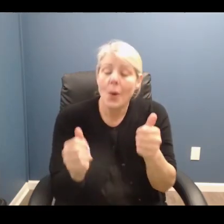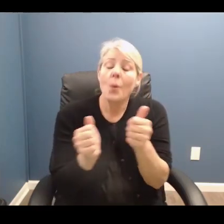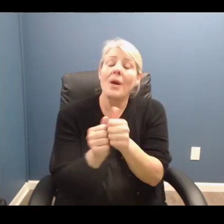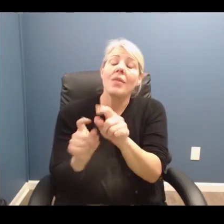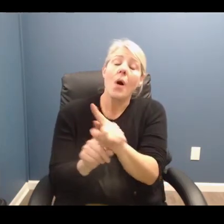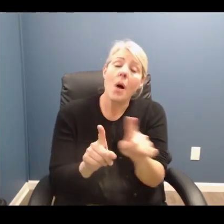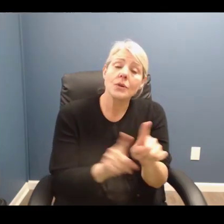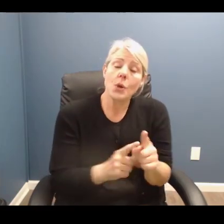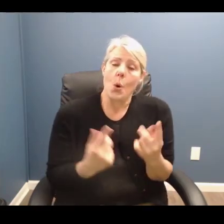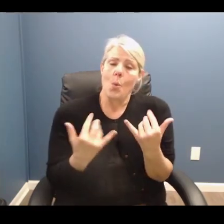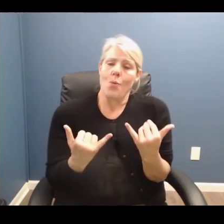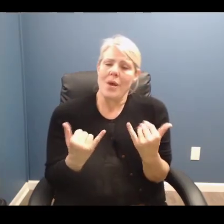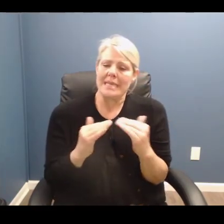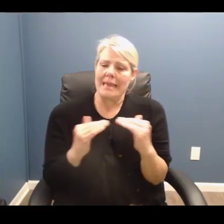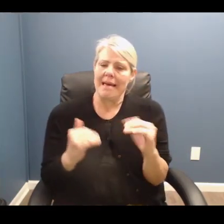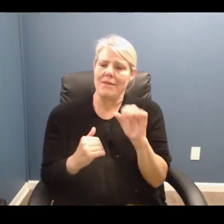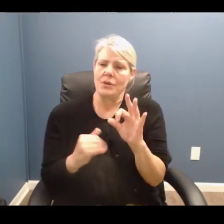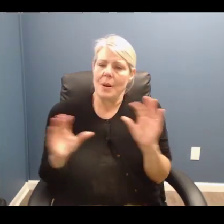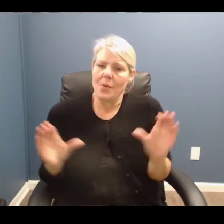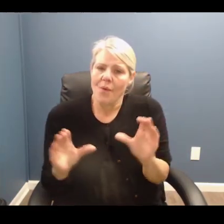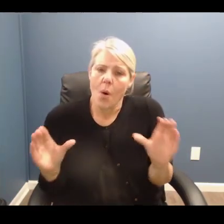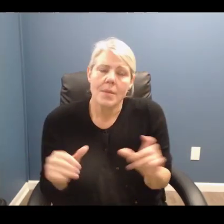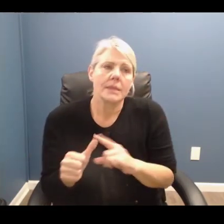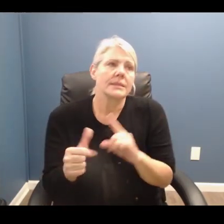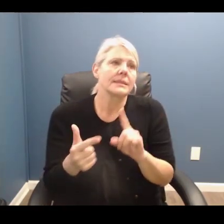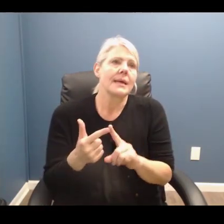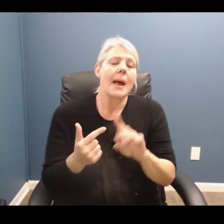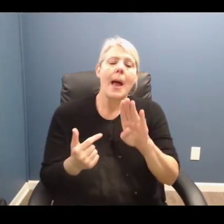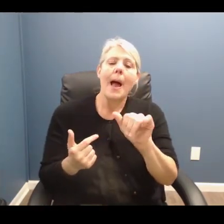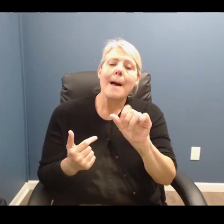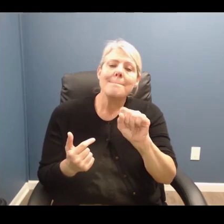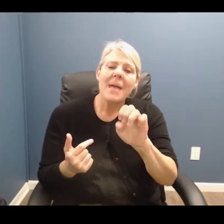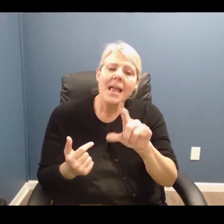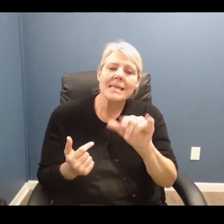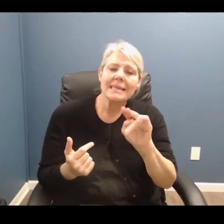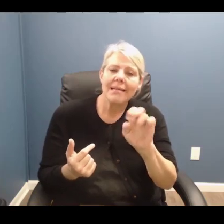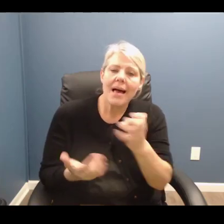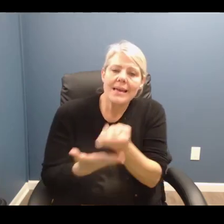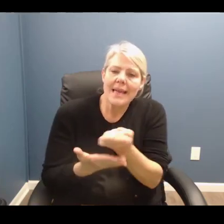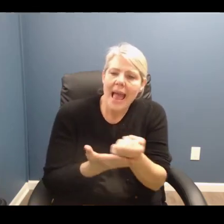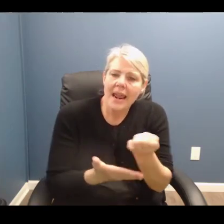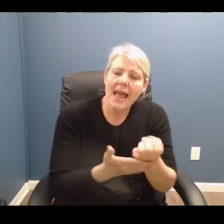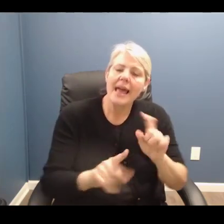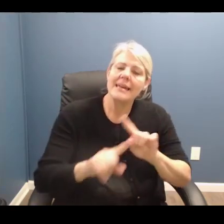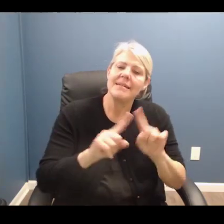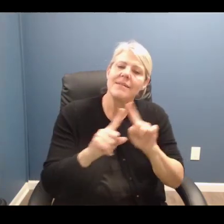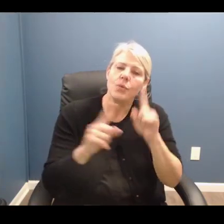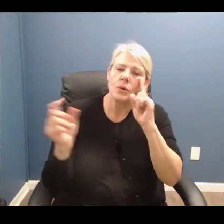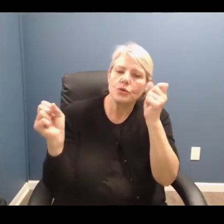present levels, baseline data, modifications, and strategies that may be needed.